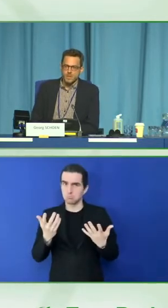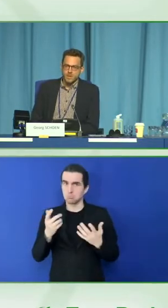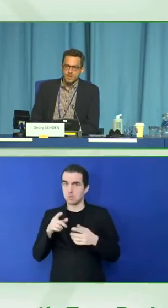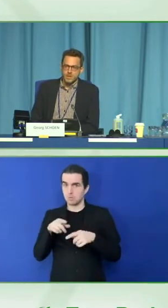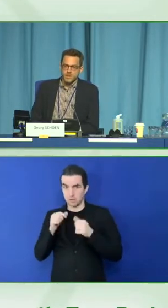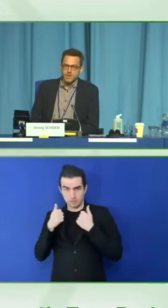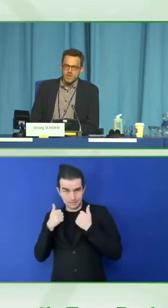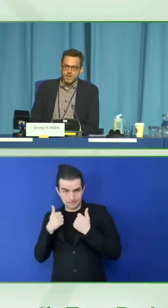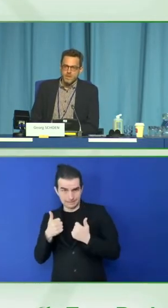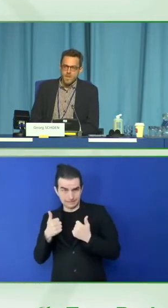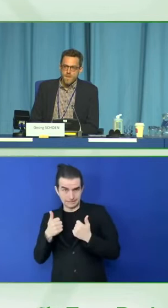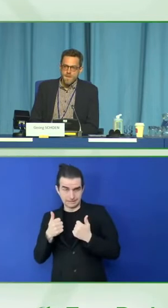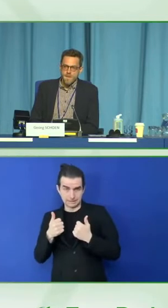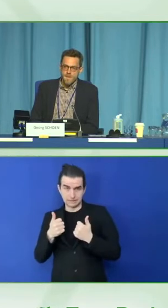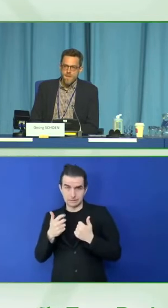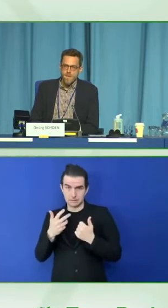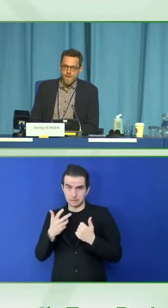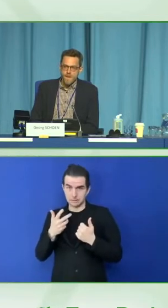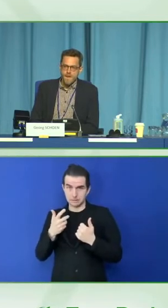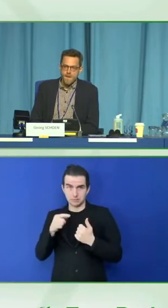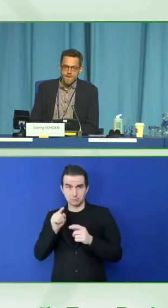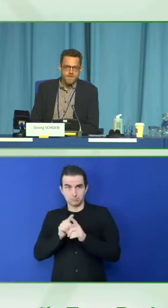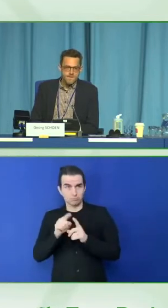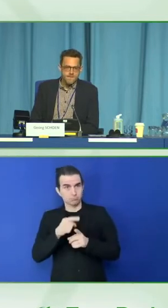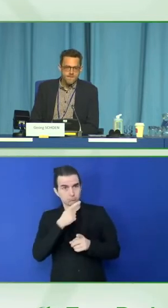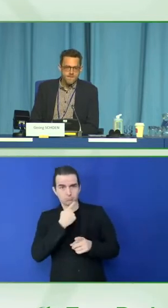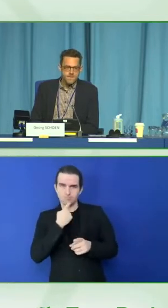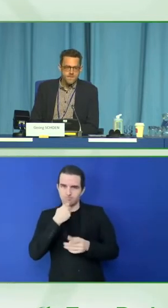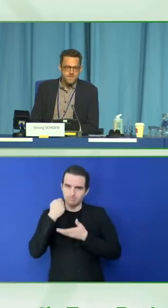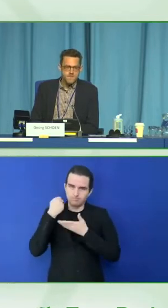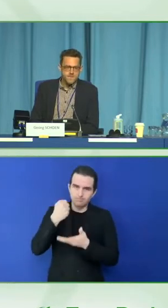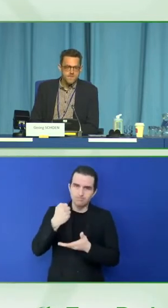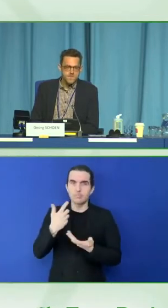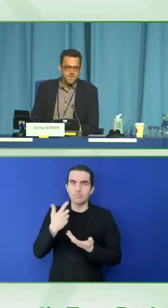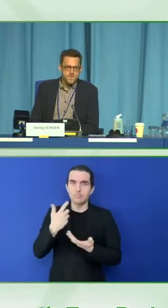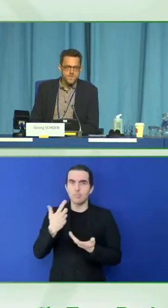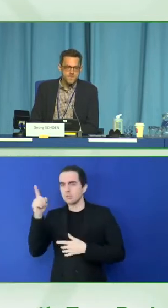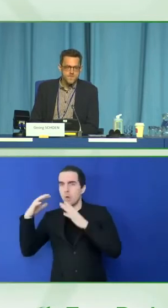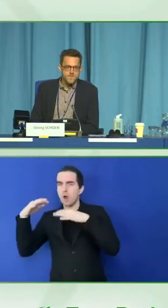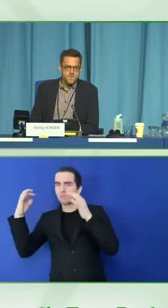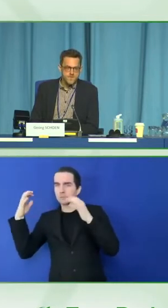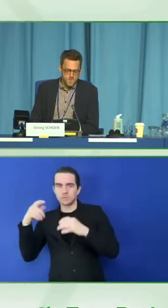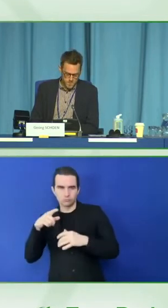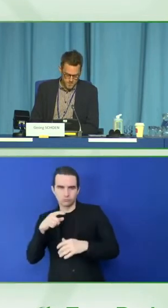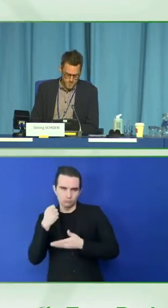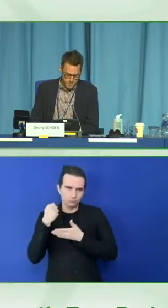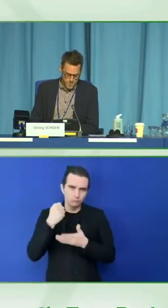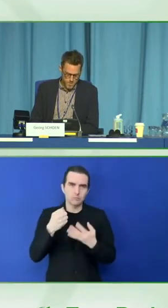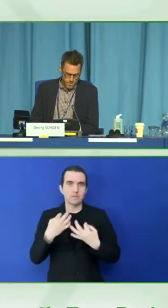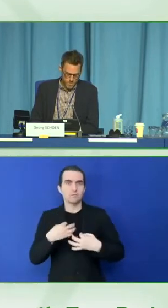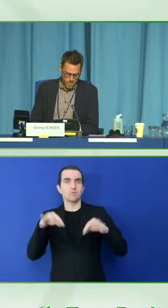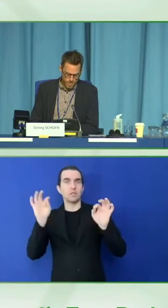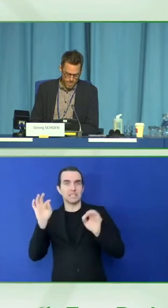then it just becomes that the cheapest product, which is often not the great quality, that gets distributed. There's also a